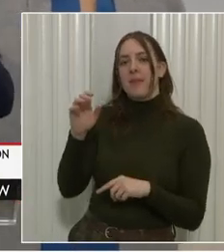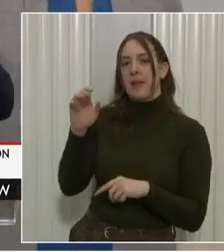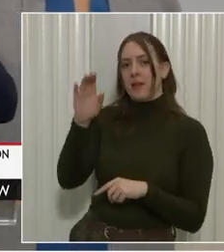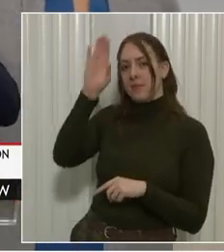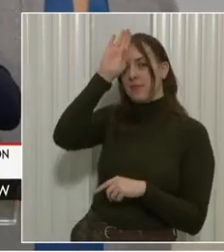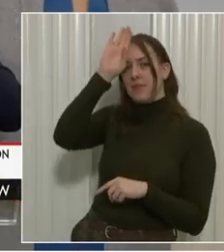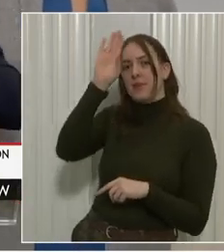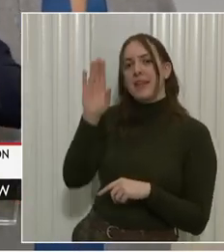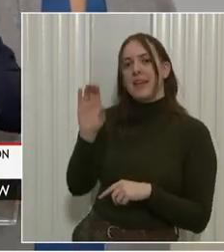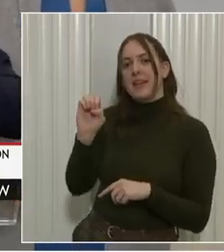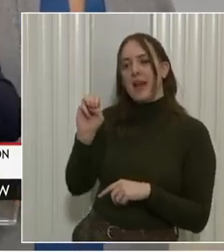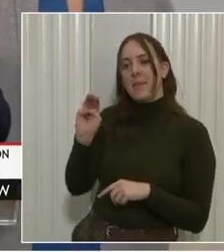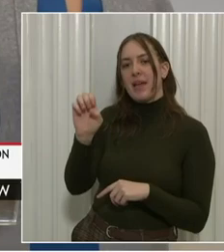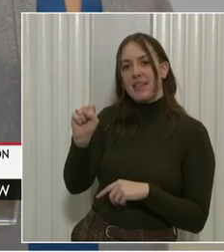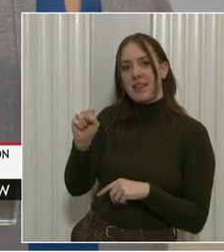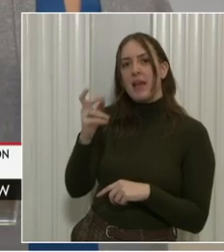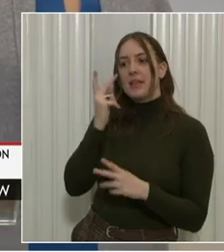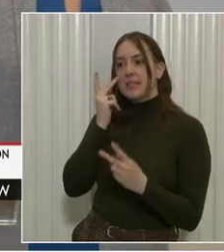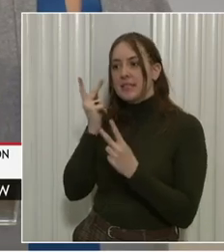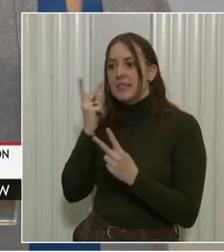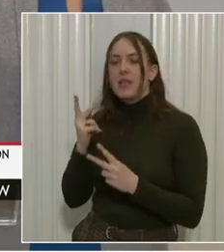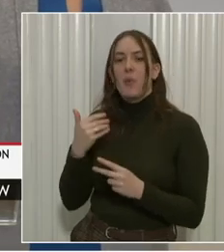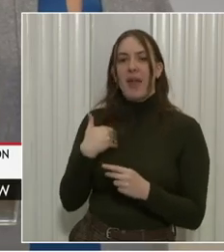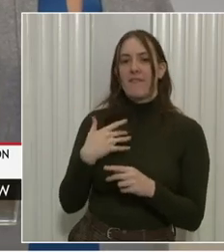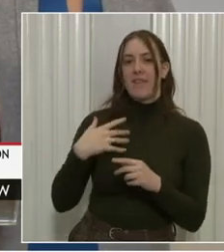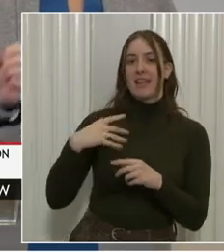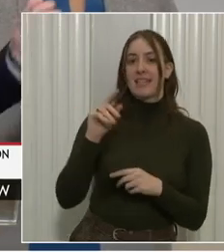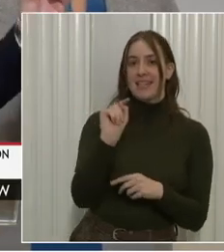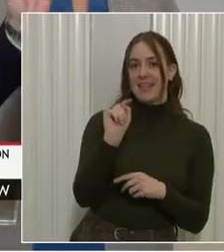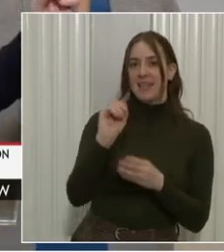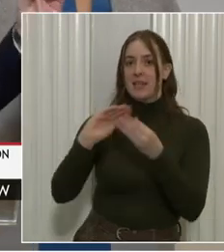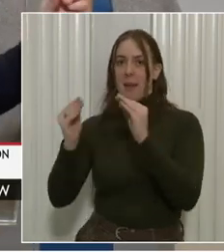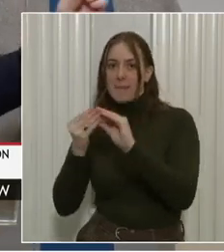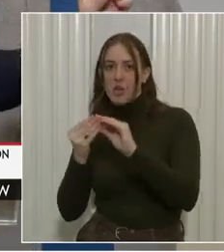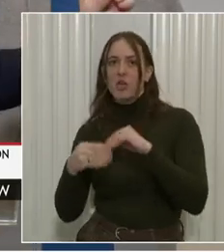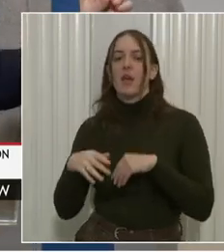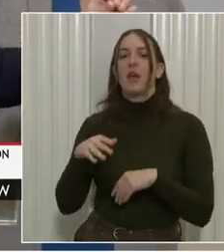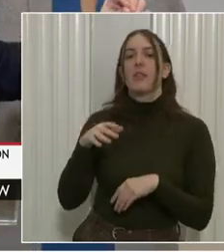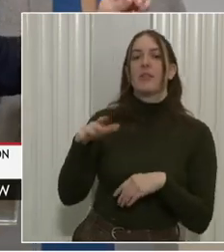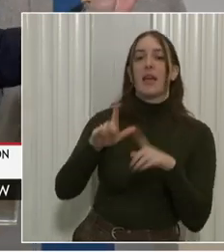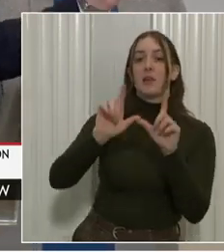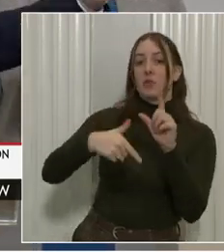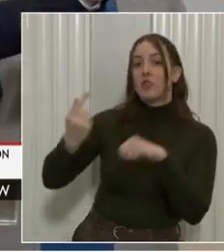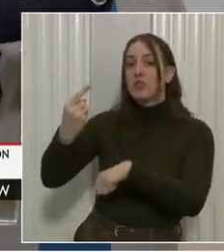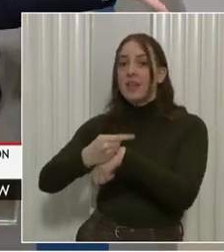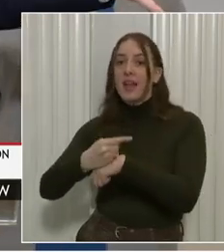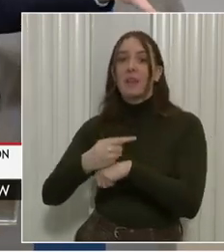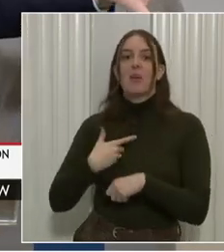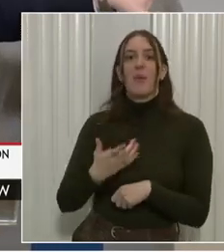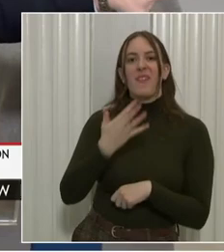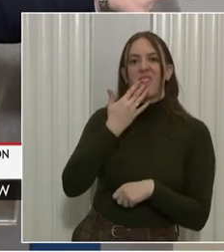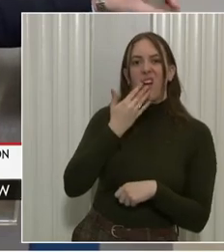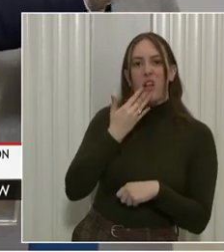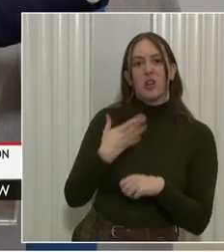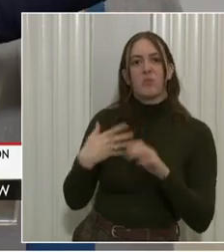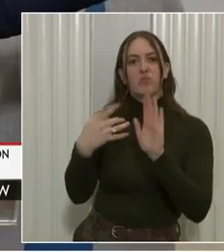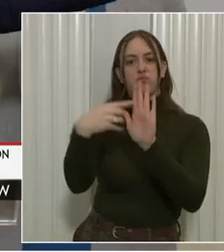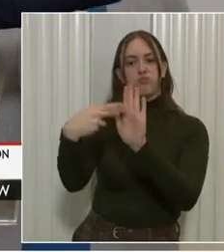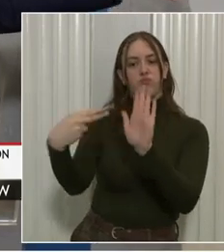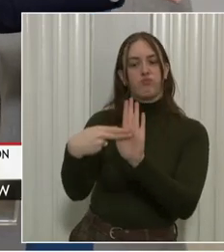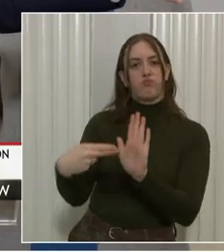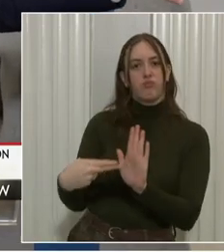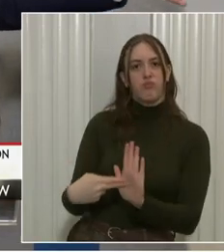blood number, something called an ISBT number, the expiration date, and all of that is color-coded with units that just arrived being